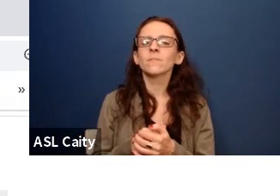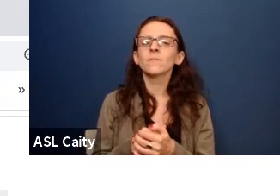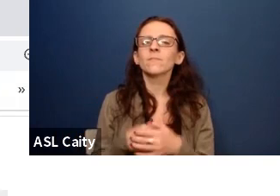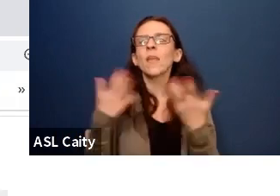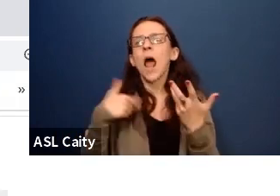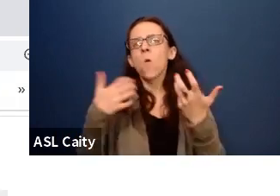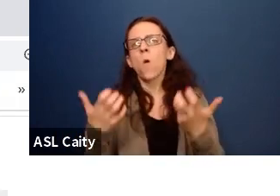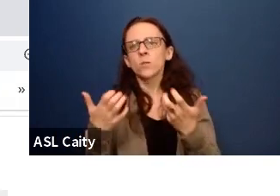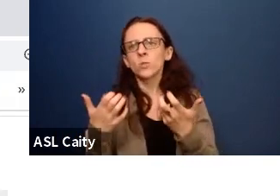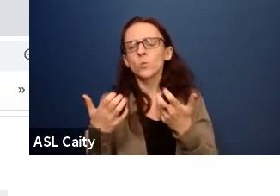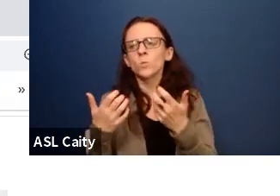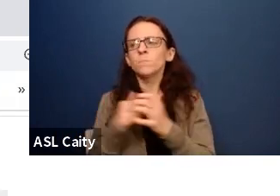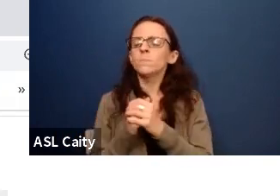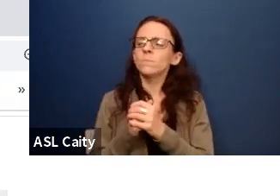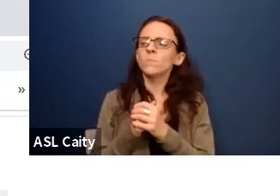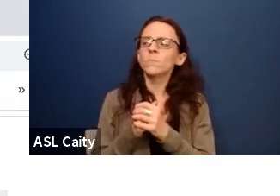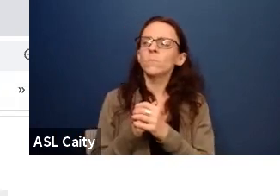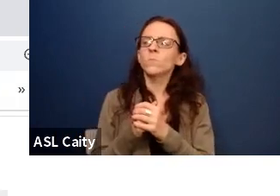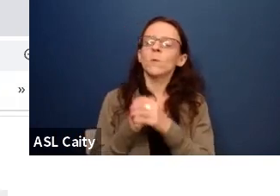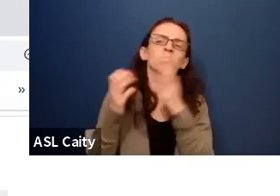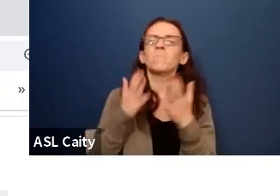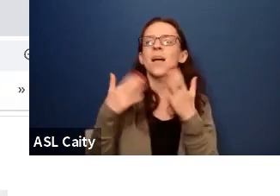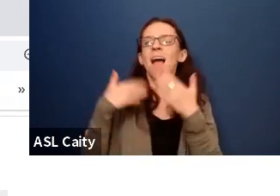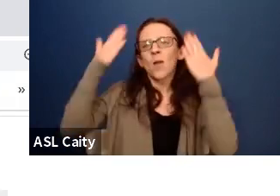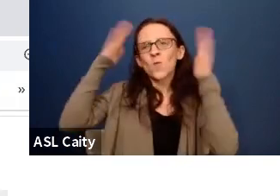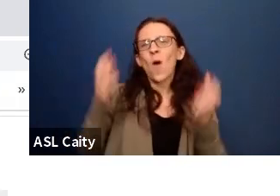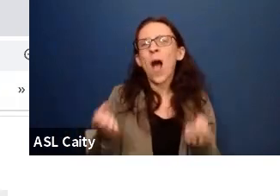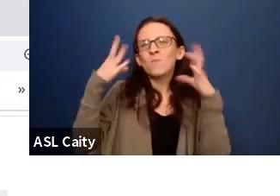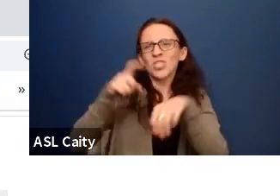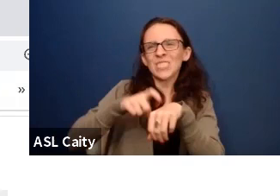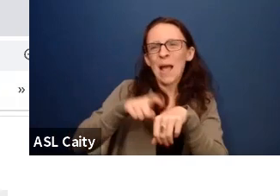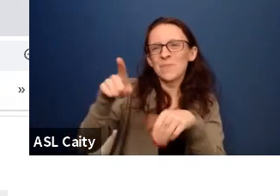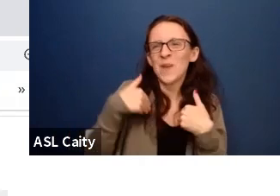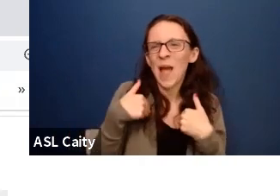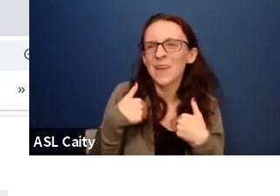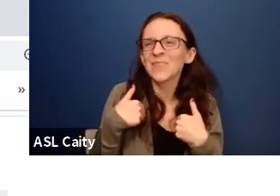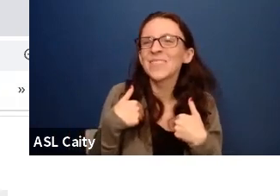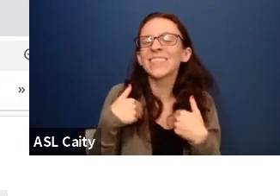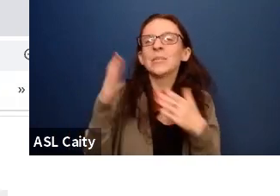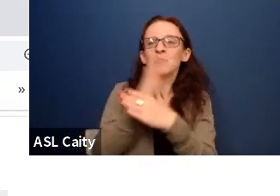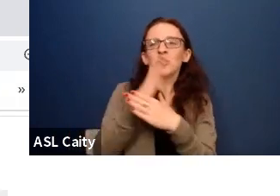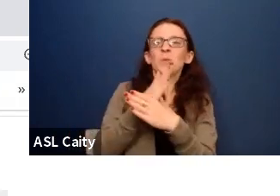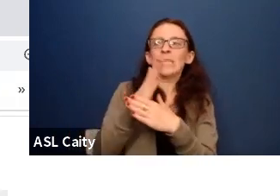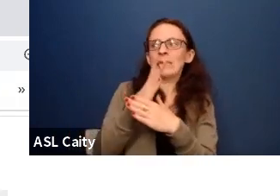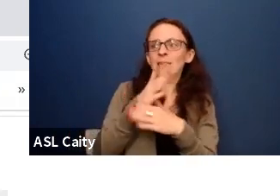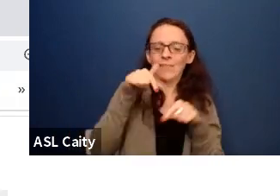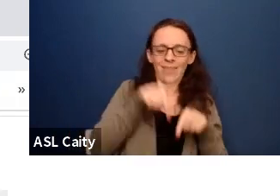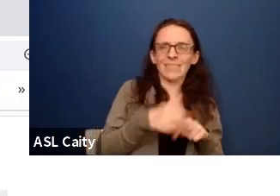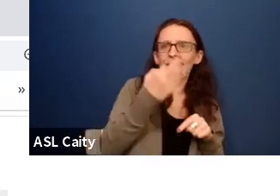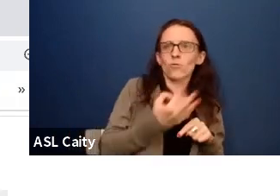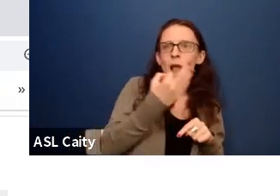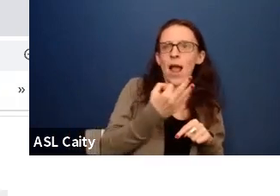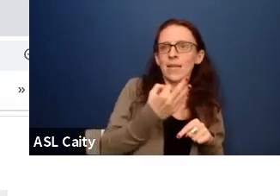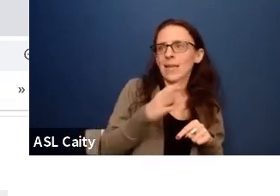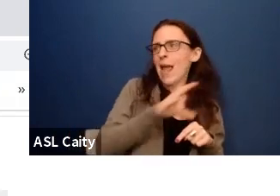well, I don't know how much time you have between this Friday and the Tuesday